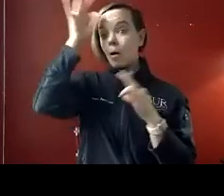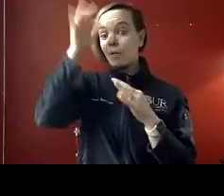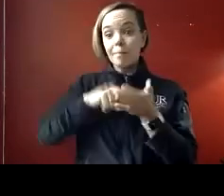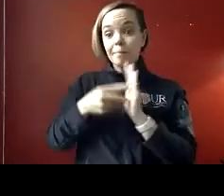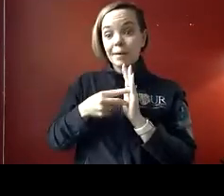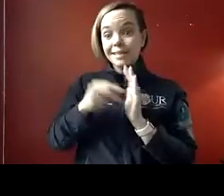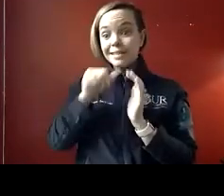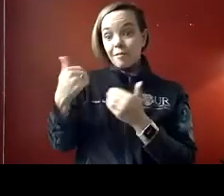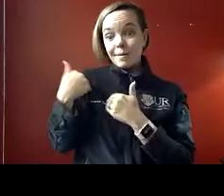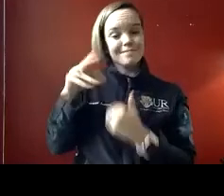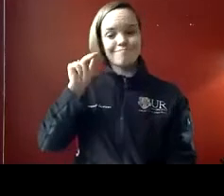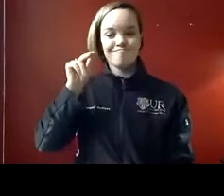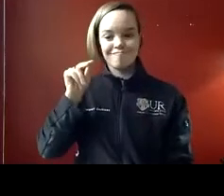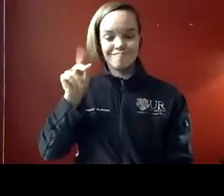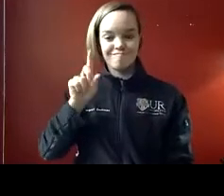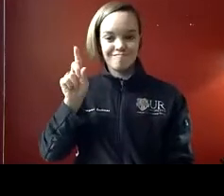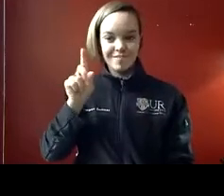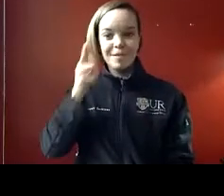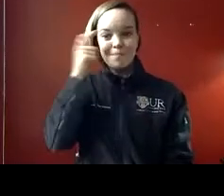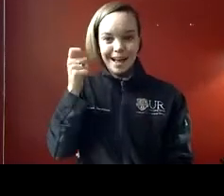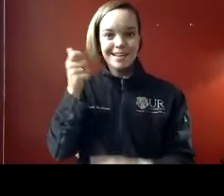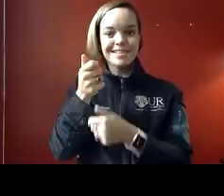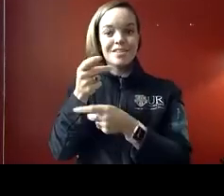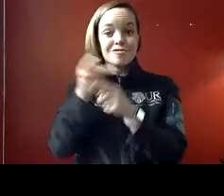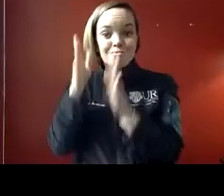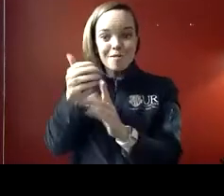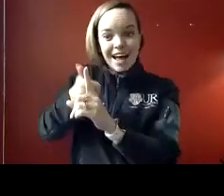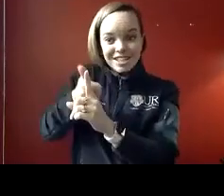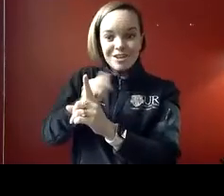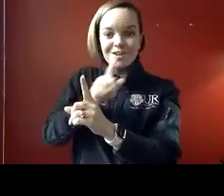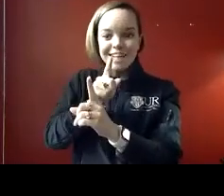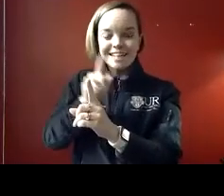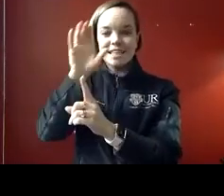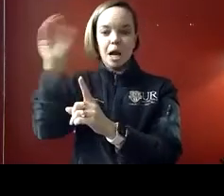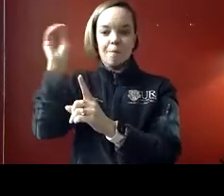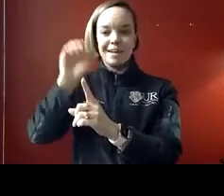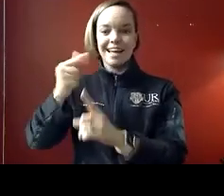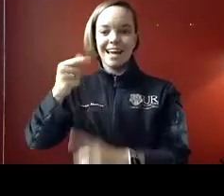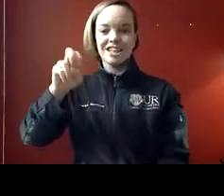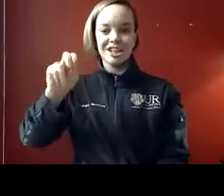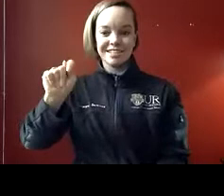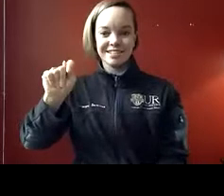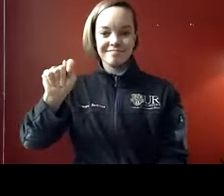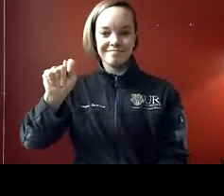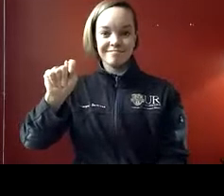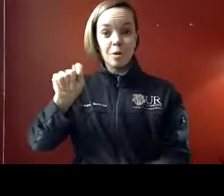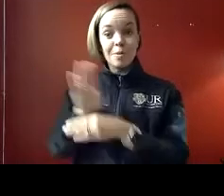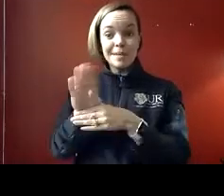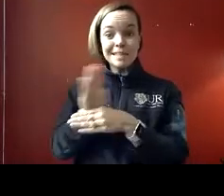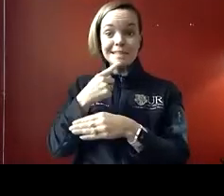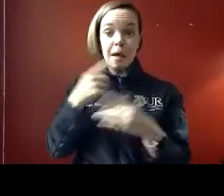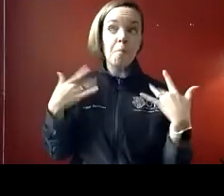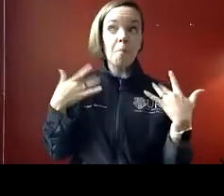liability because a supervisor is considered the employer's agent. And they didn't know, that's too bad, that's their problem,